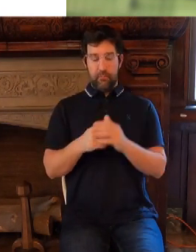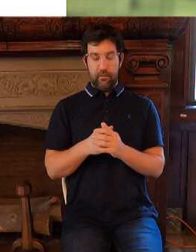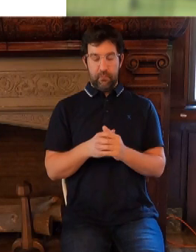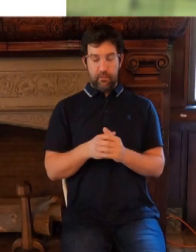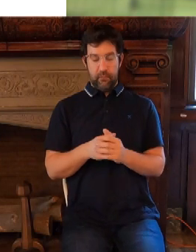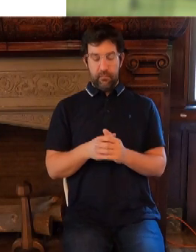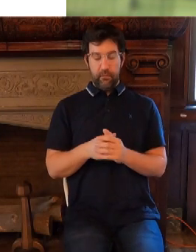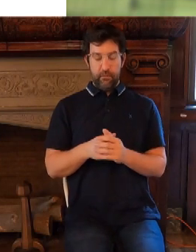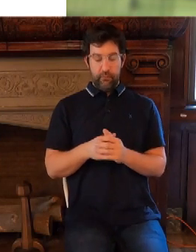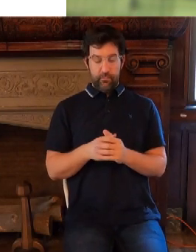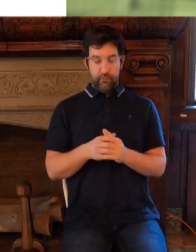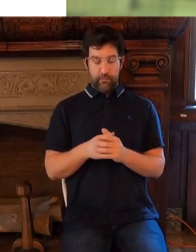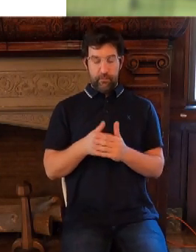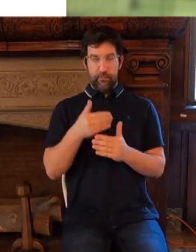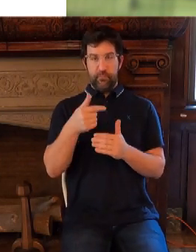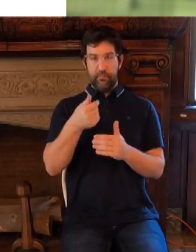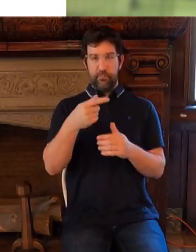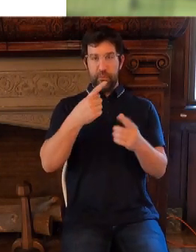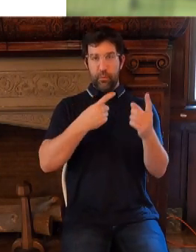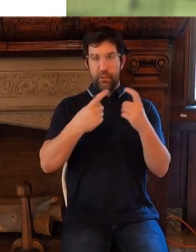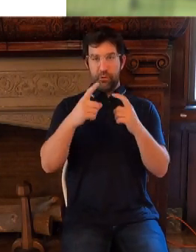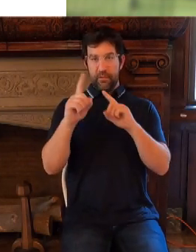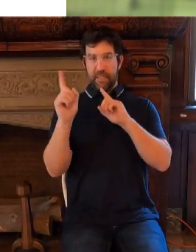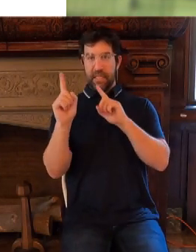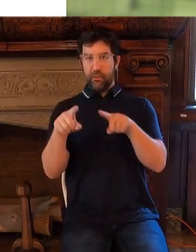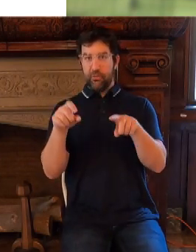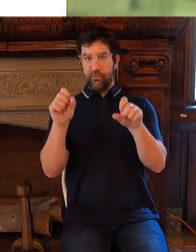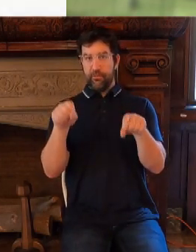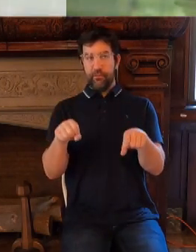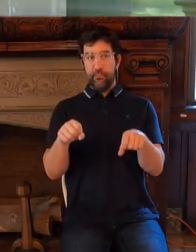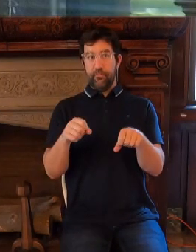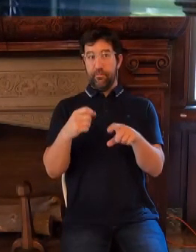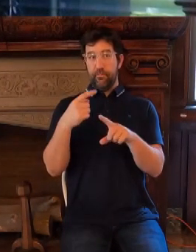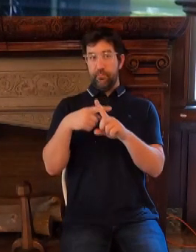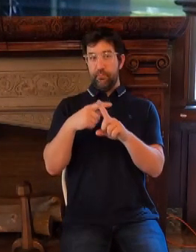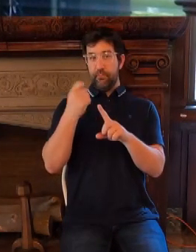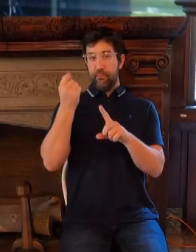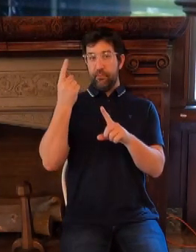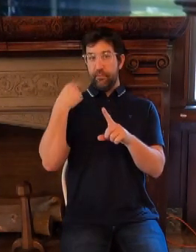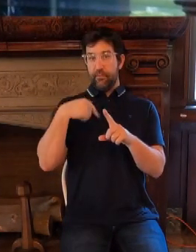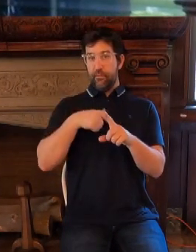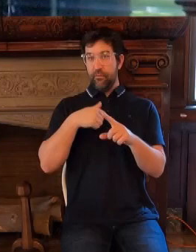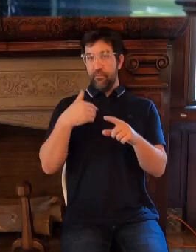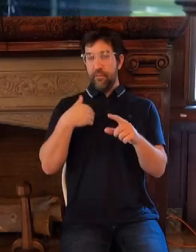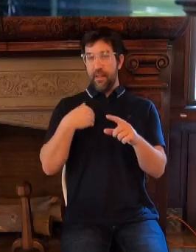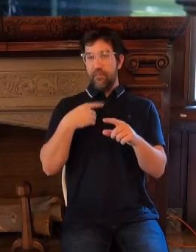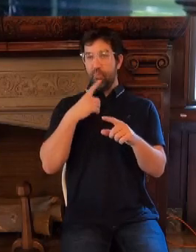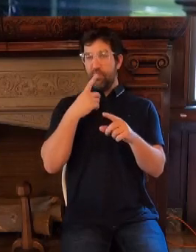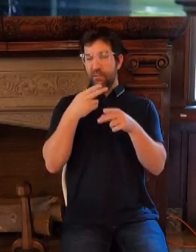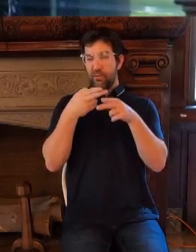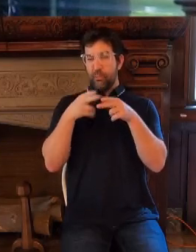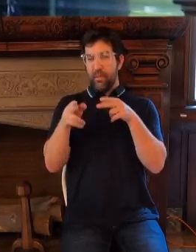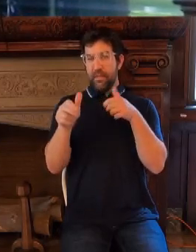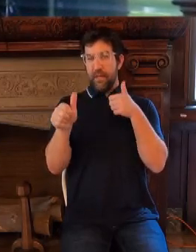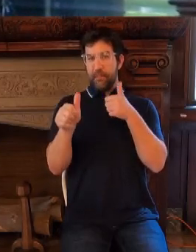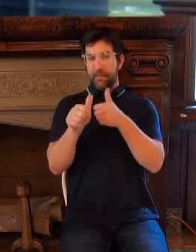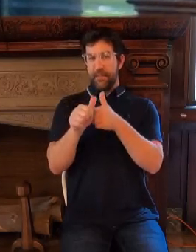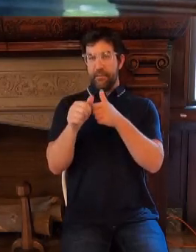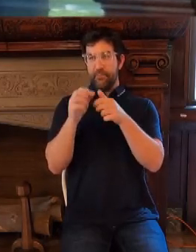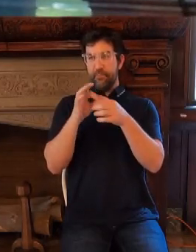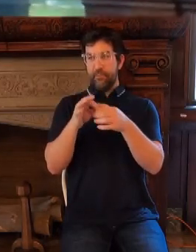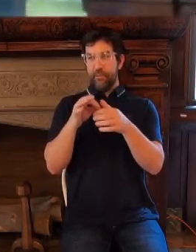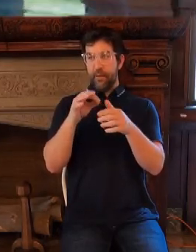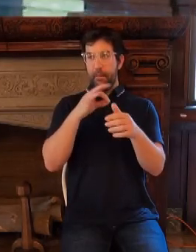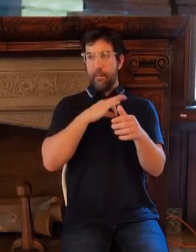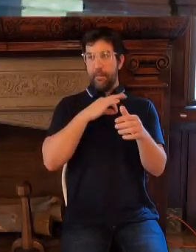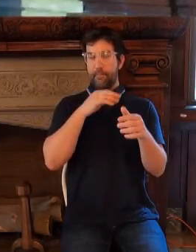And then we'll do some Q&A. And also, we are going to have a very brief update from our